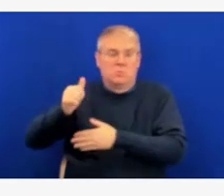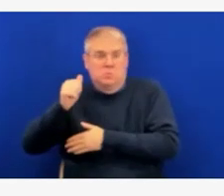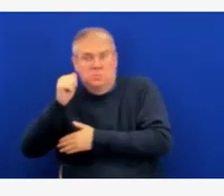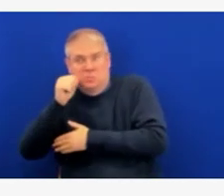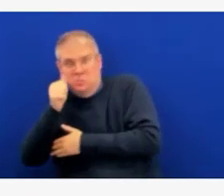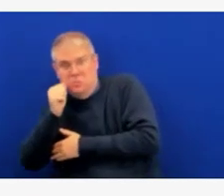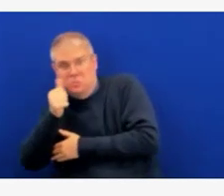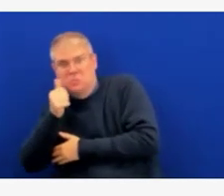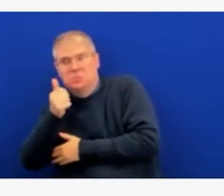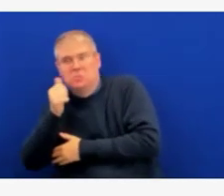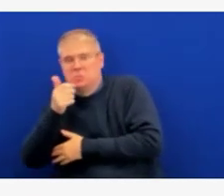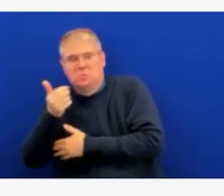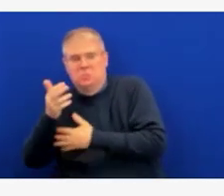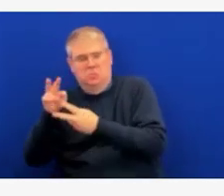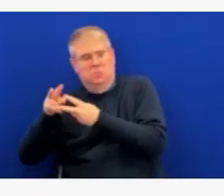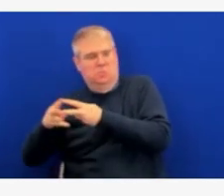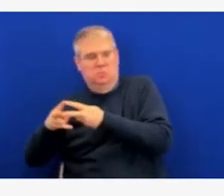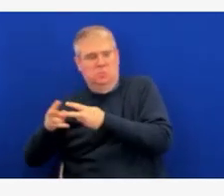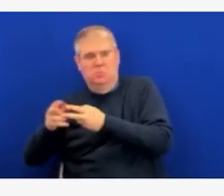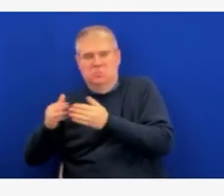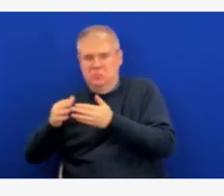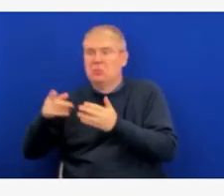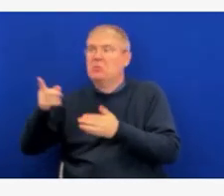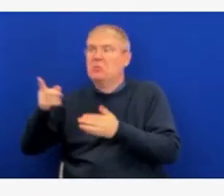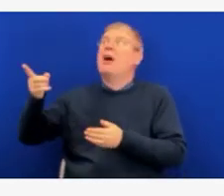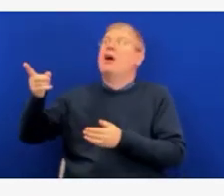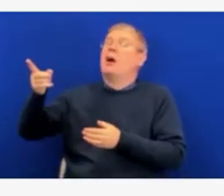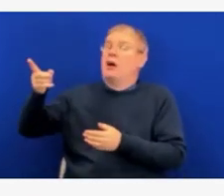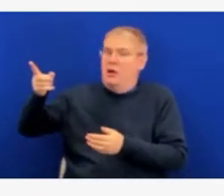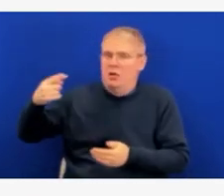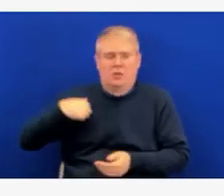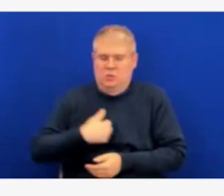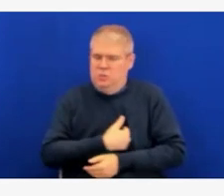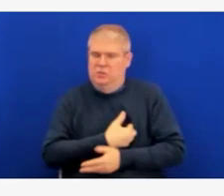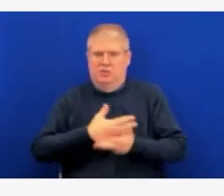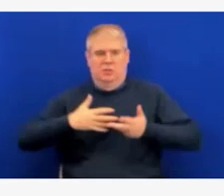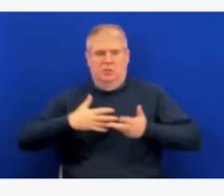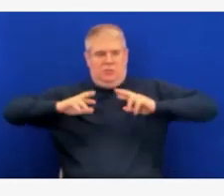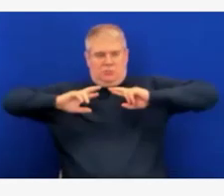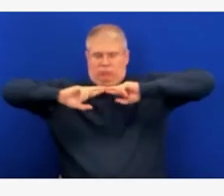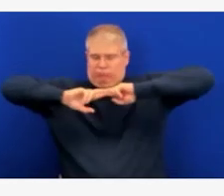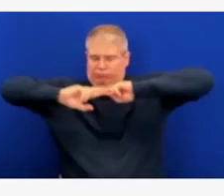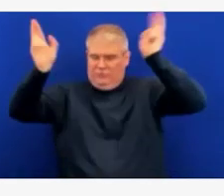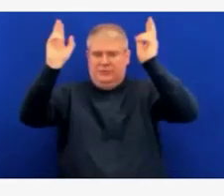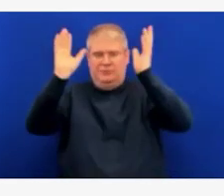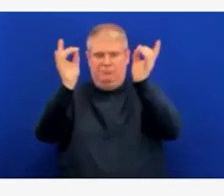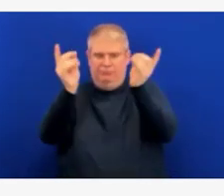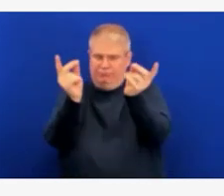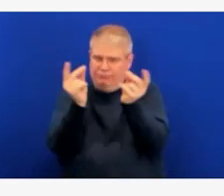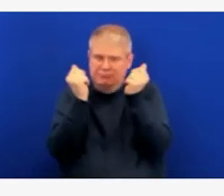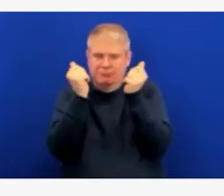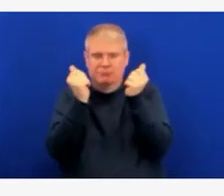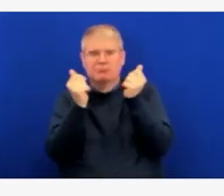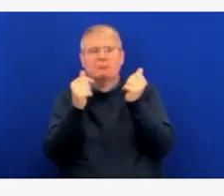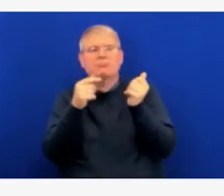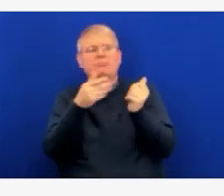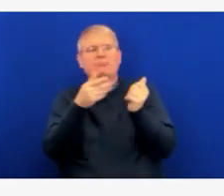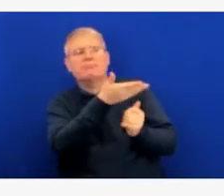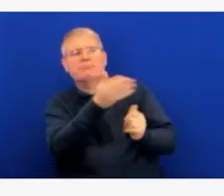guidance needed to begin administering COVID-19 vaccine in children ages 5 to 11 years old.